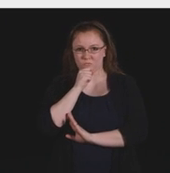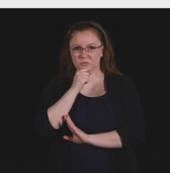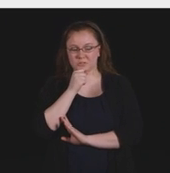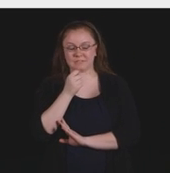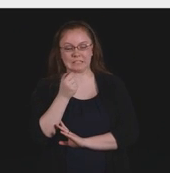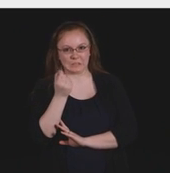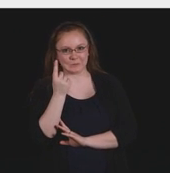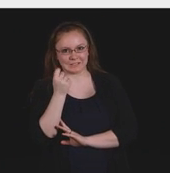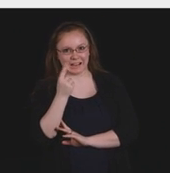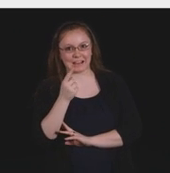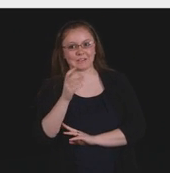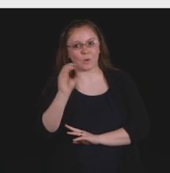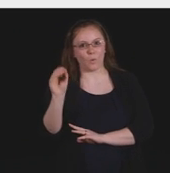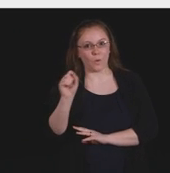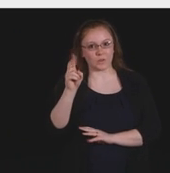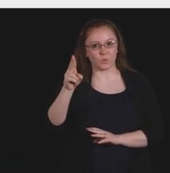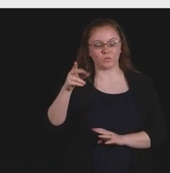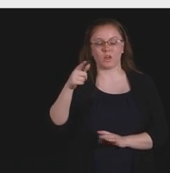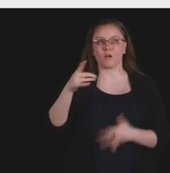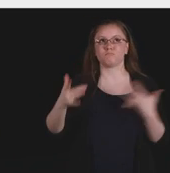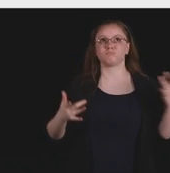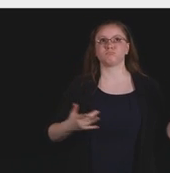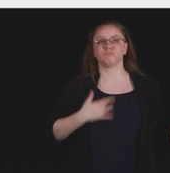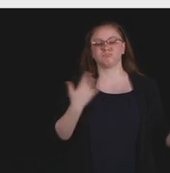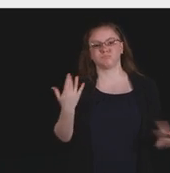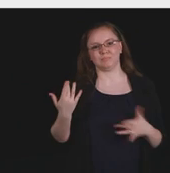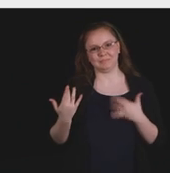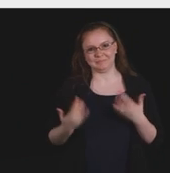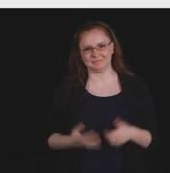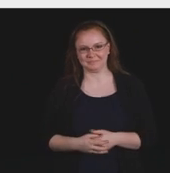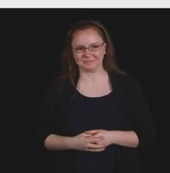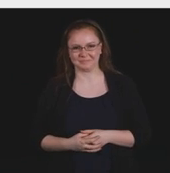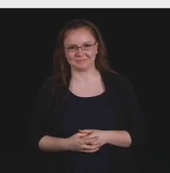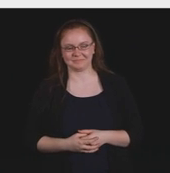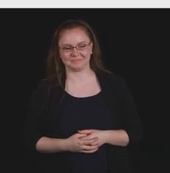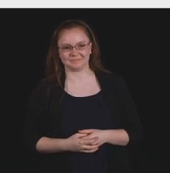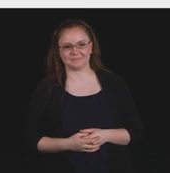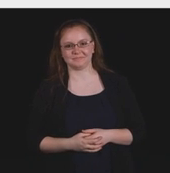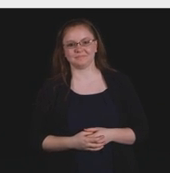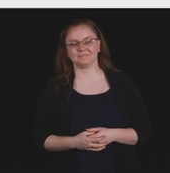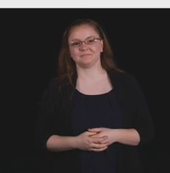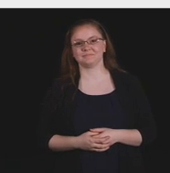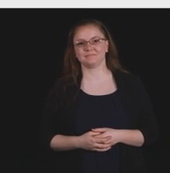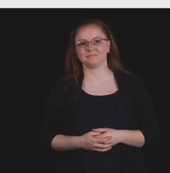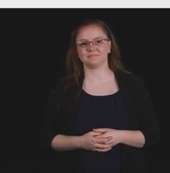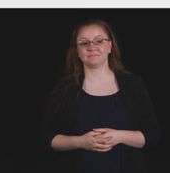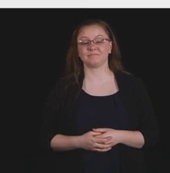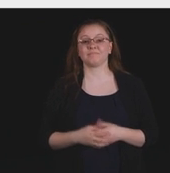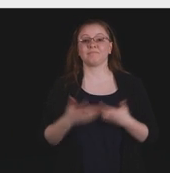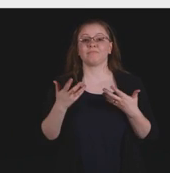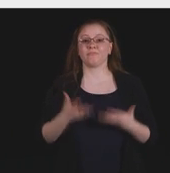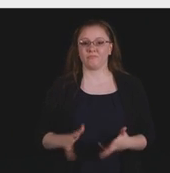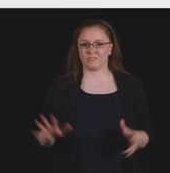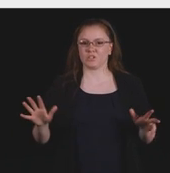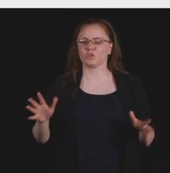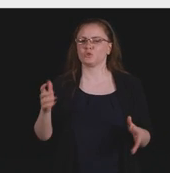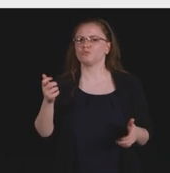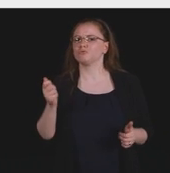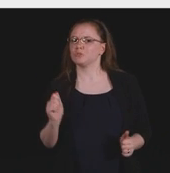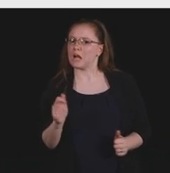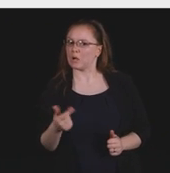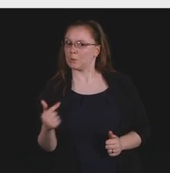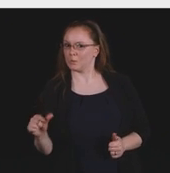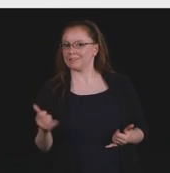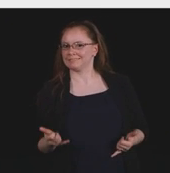Then we decided we should try green now. Then we put copper for the manganese. We got a beautiful green